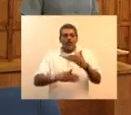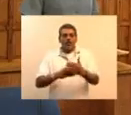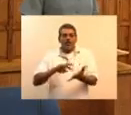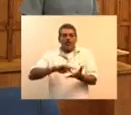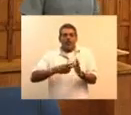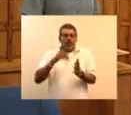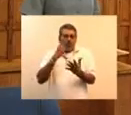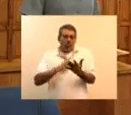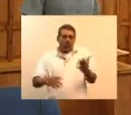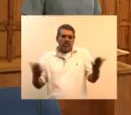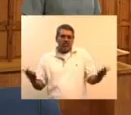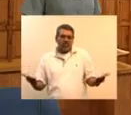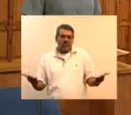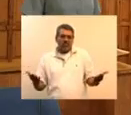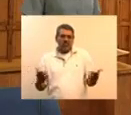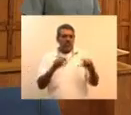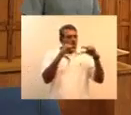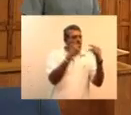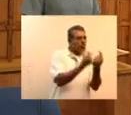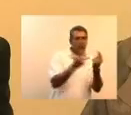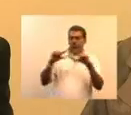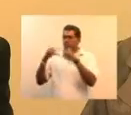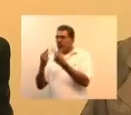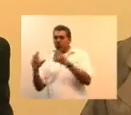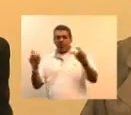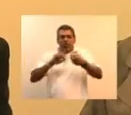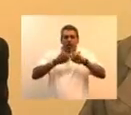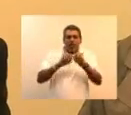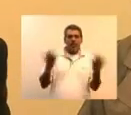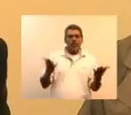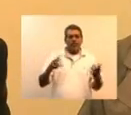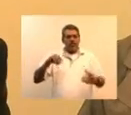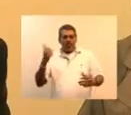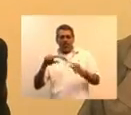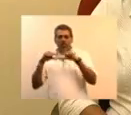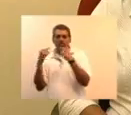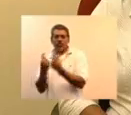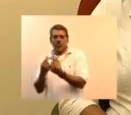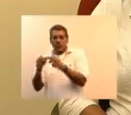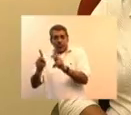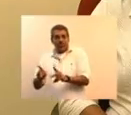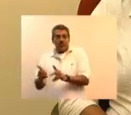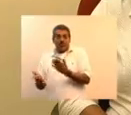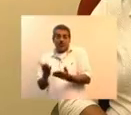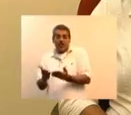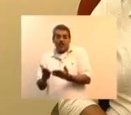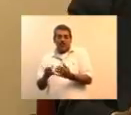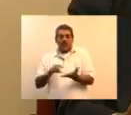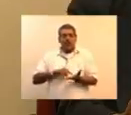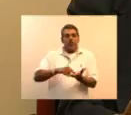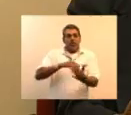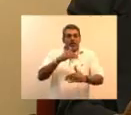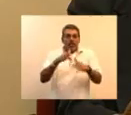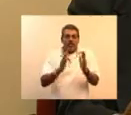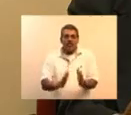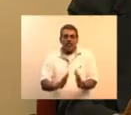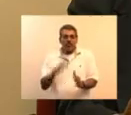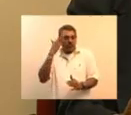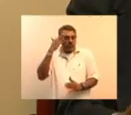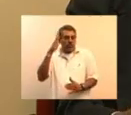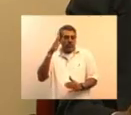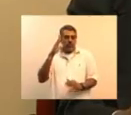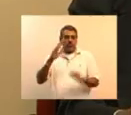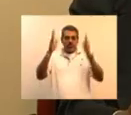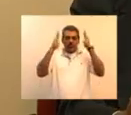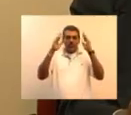Mediation is a method of resolving a dispute between two or more parties through the intervention of an impartial third